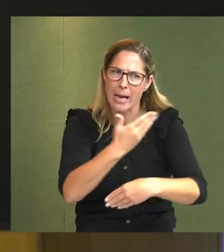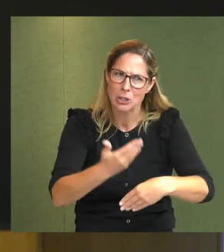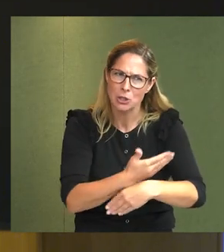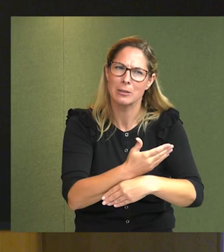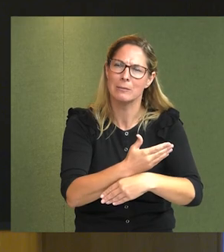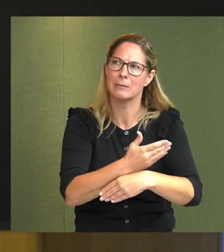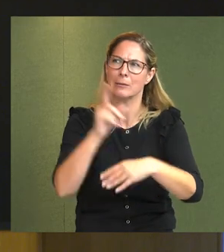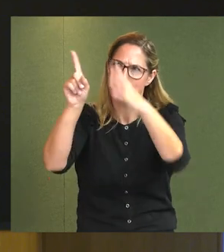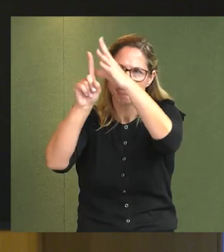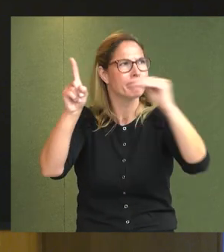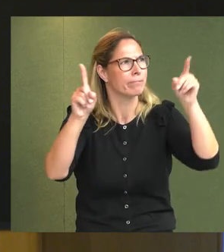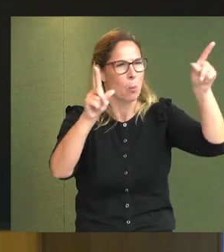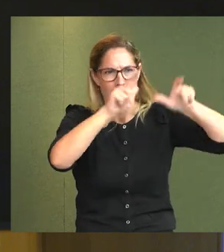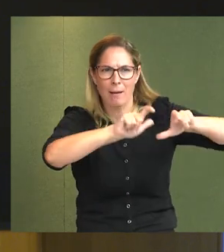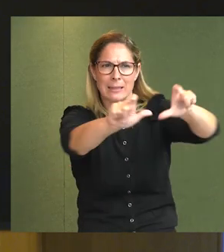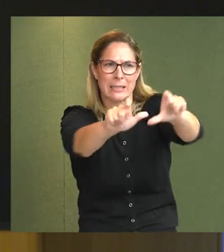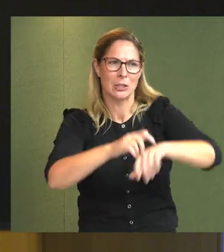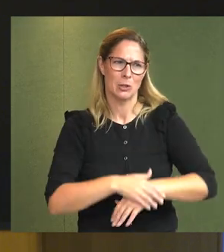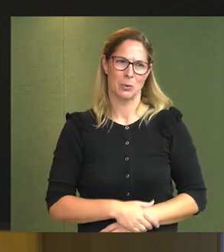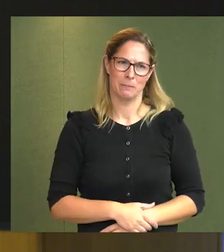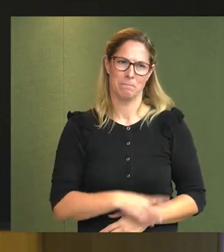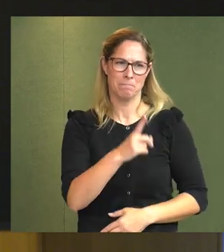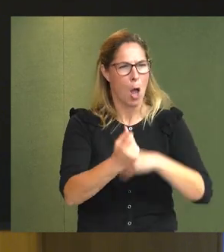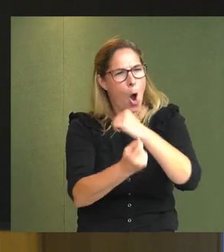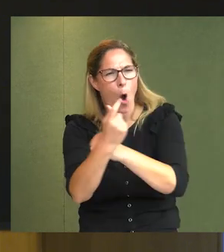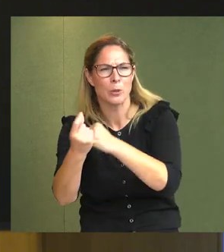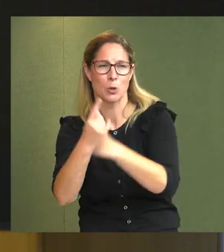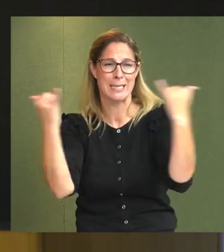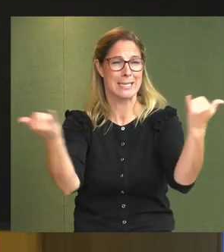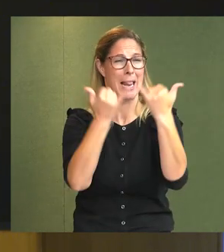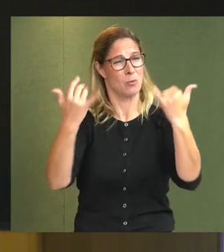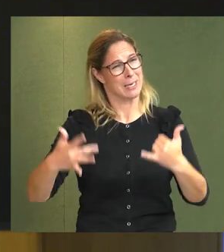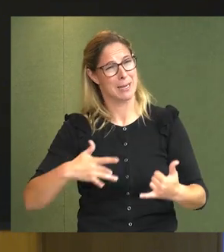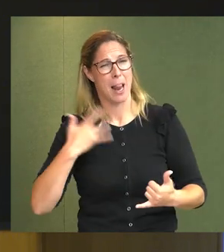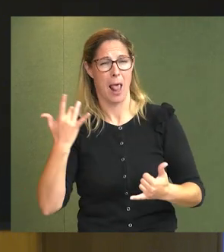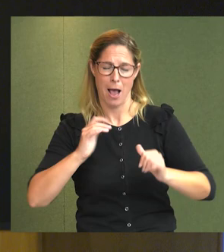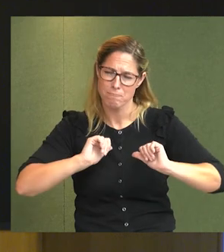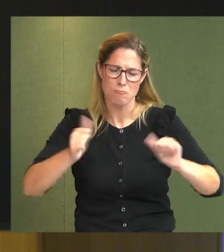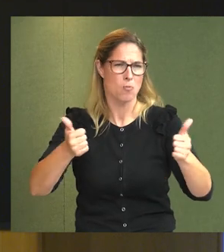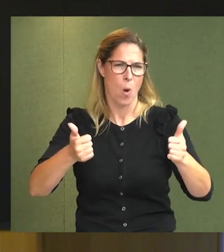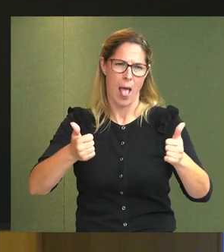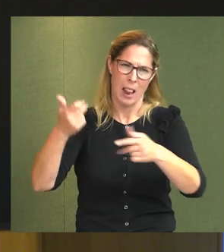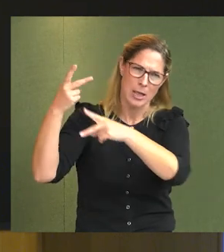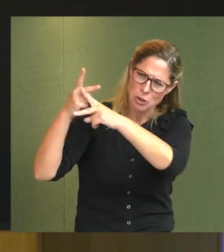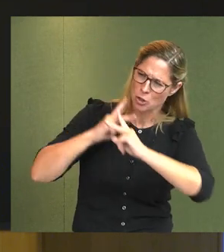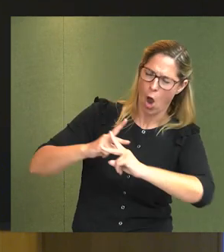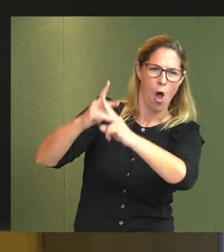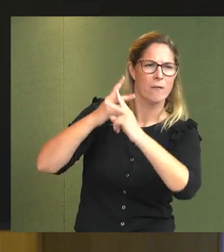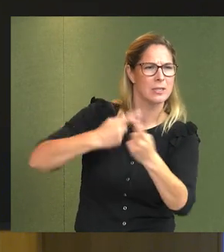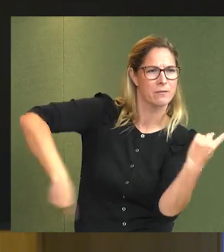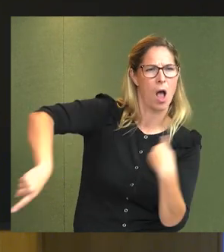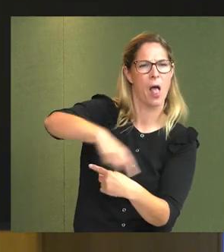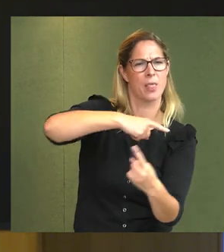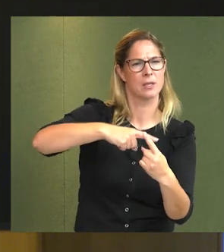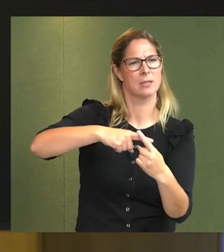lived in the service of others. Her Majesty Queen Elizabeth II will forever live in the hearts